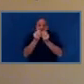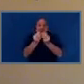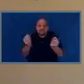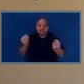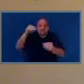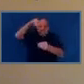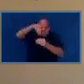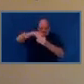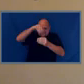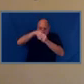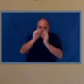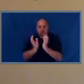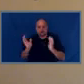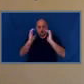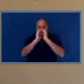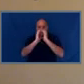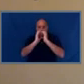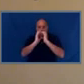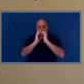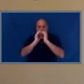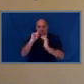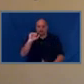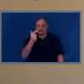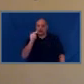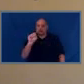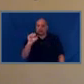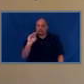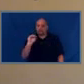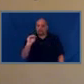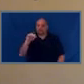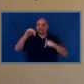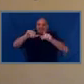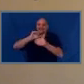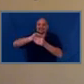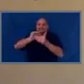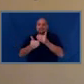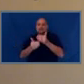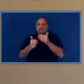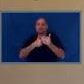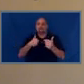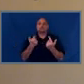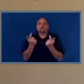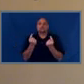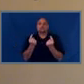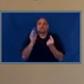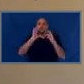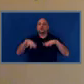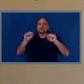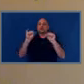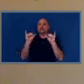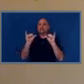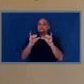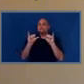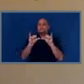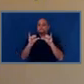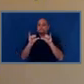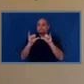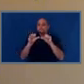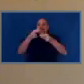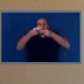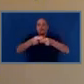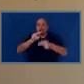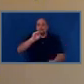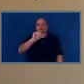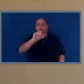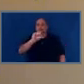head, inside of the TAG-SAM head. This weekend, we'll be taking measurements of the mass of